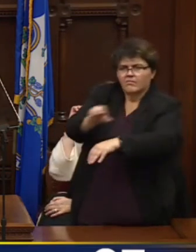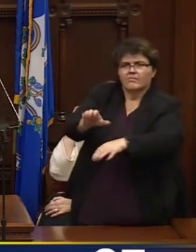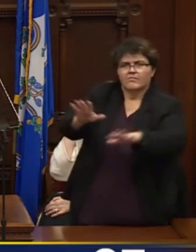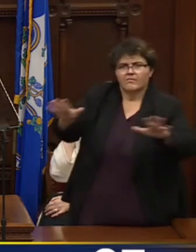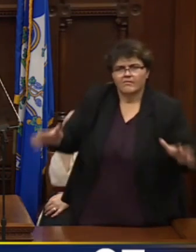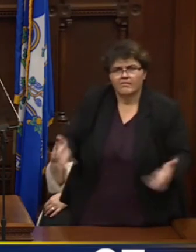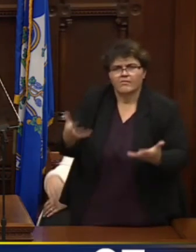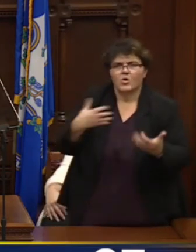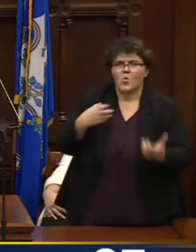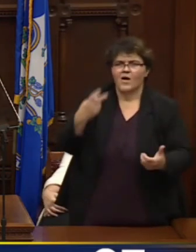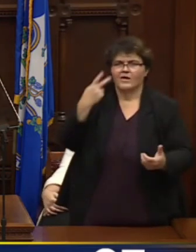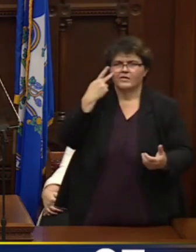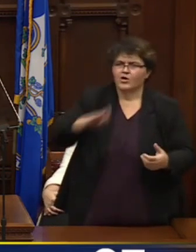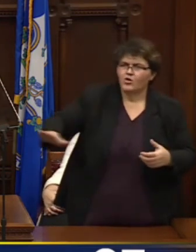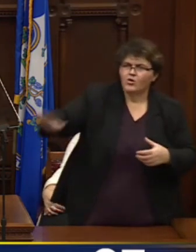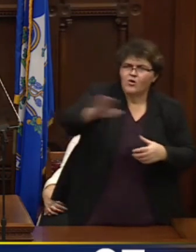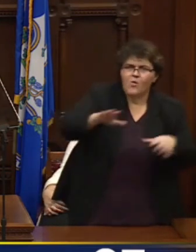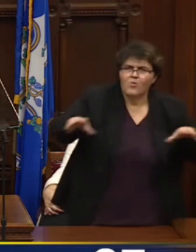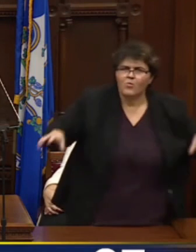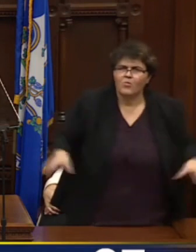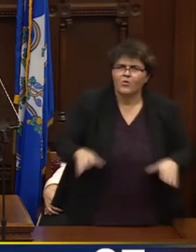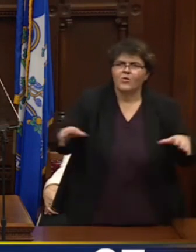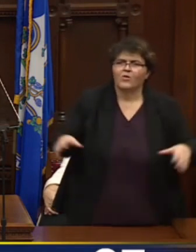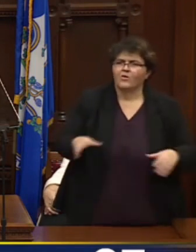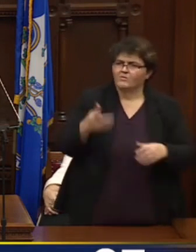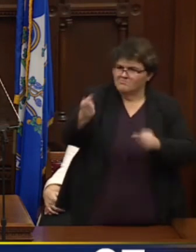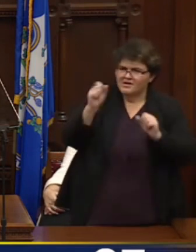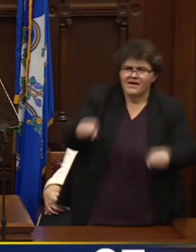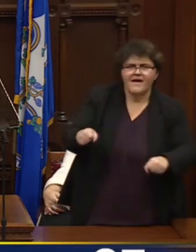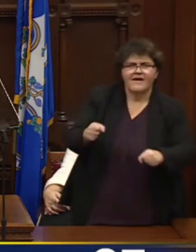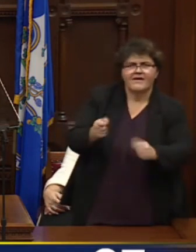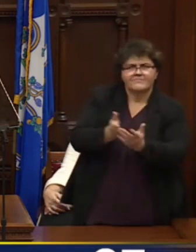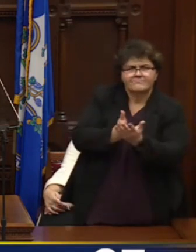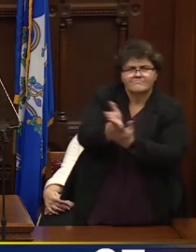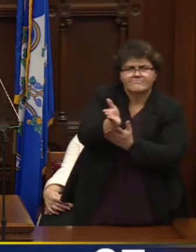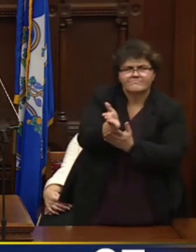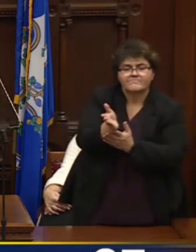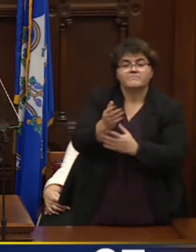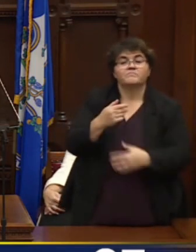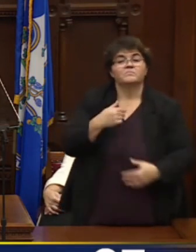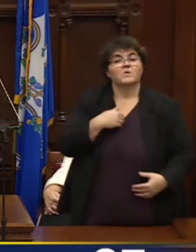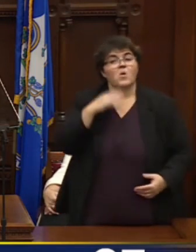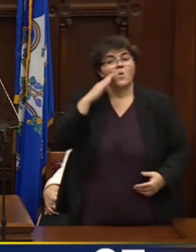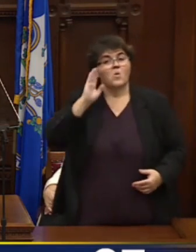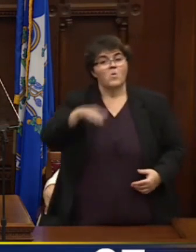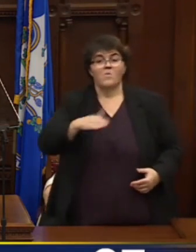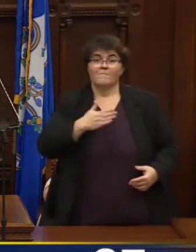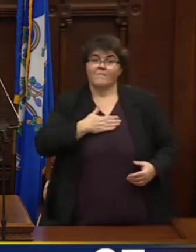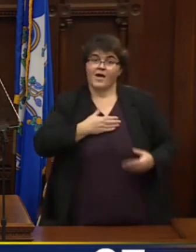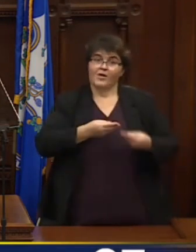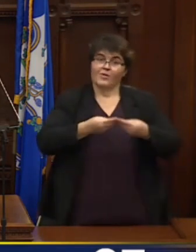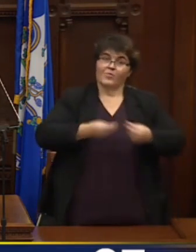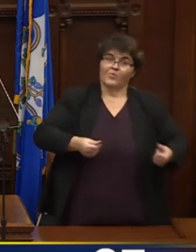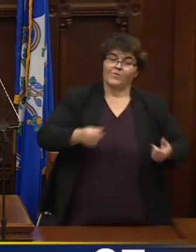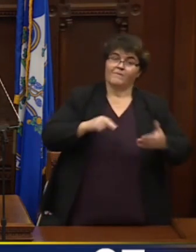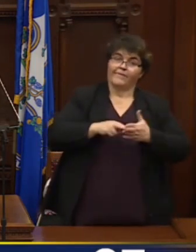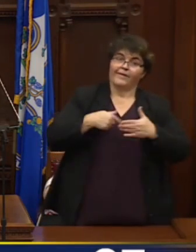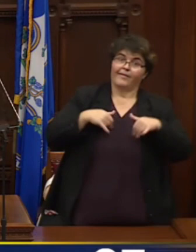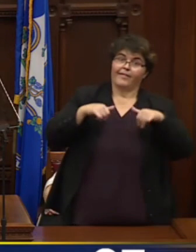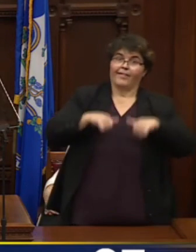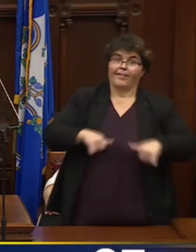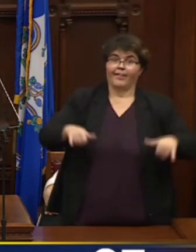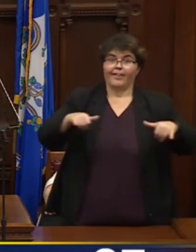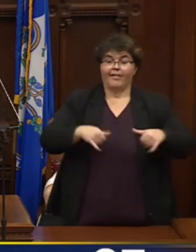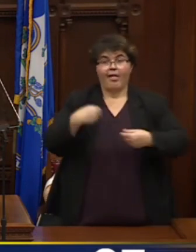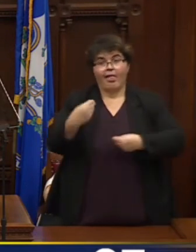office, our team has heard me say over and over, stop pouring money into a leaky bucket. Fix the